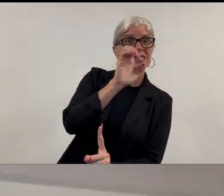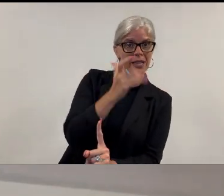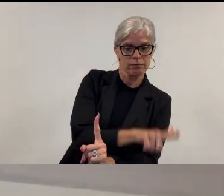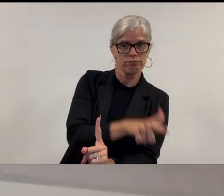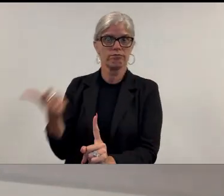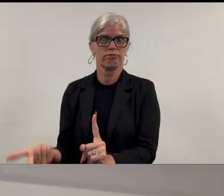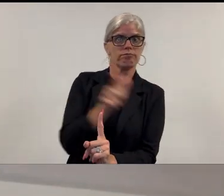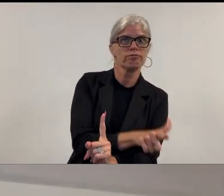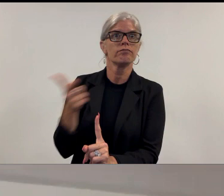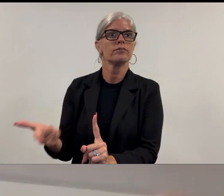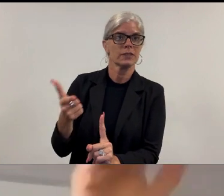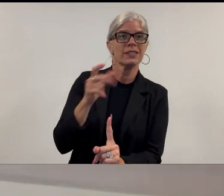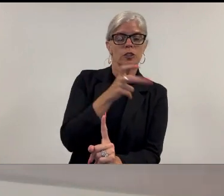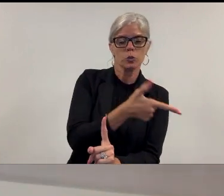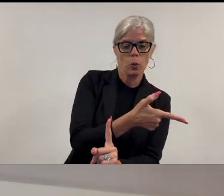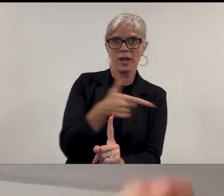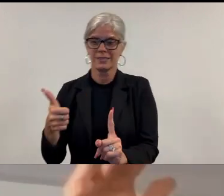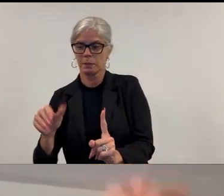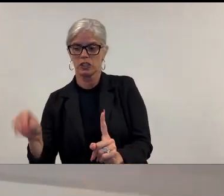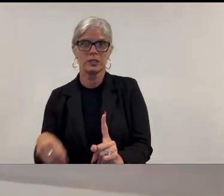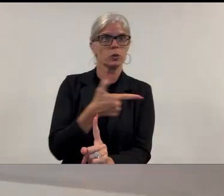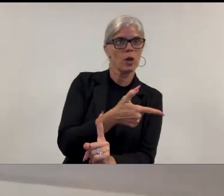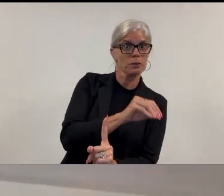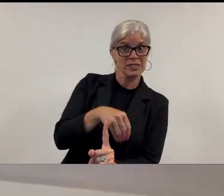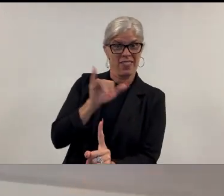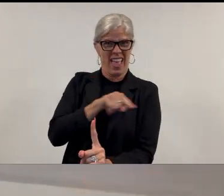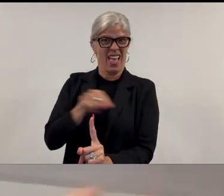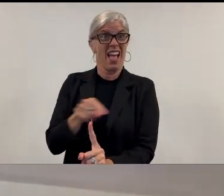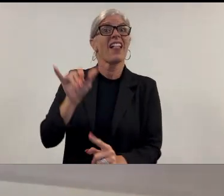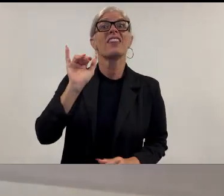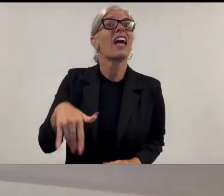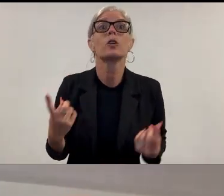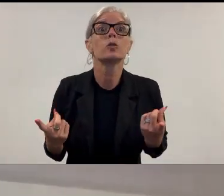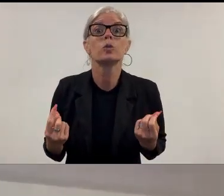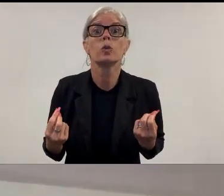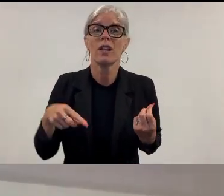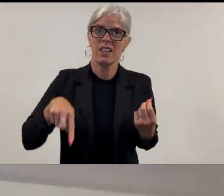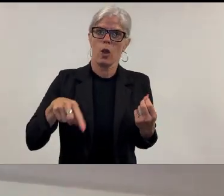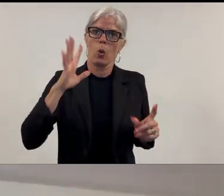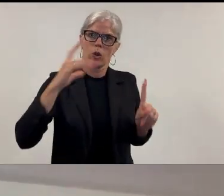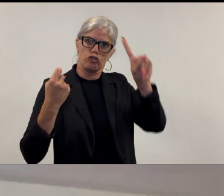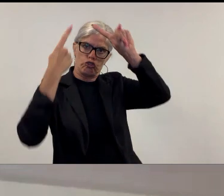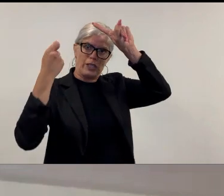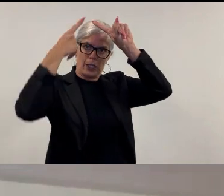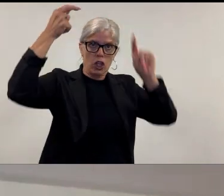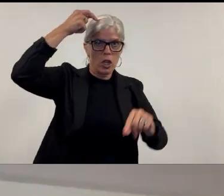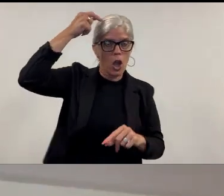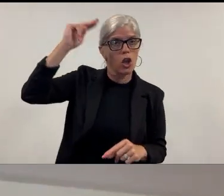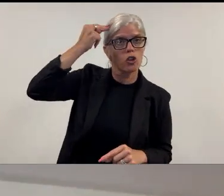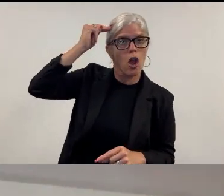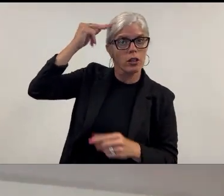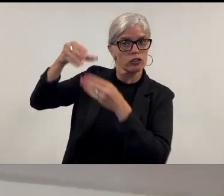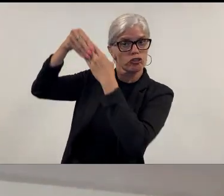to 9 or 10%. So there is this on and off, 30 seconds on, 30 seconds off, or 60 seconds on, 60 seconds